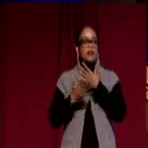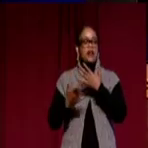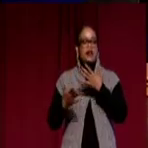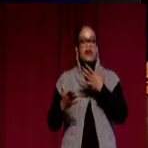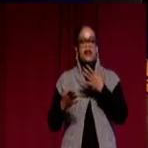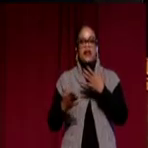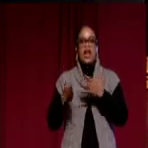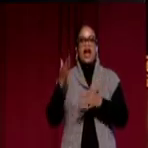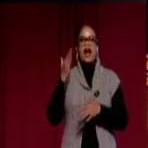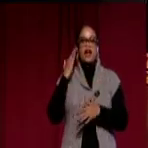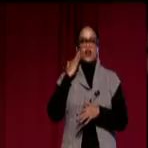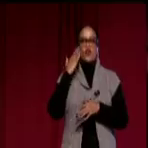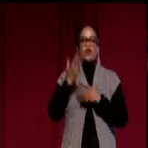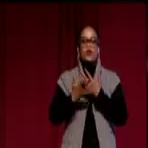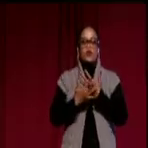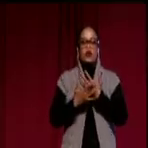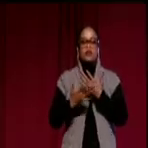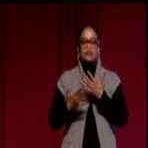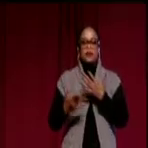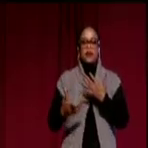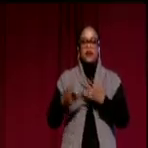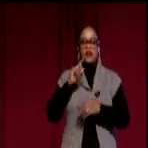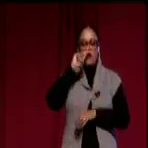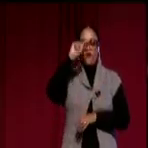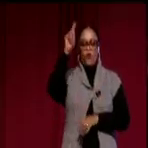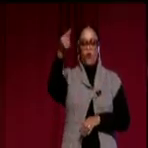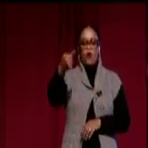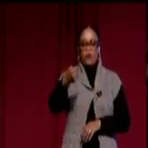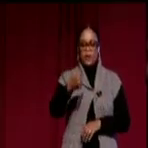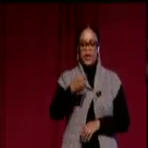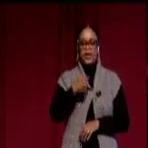was the blood. Oh, I know it was the blood.